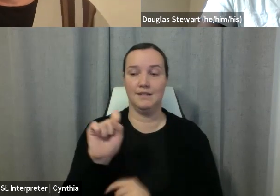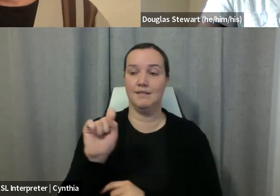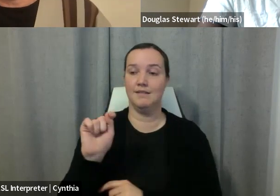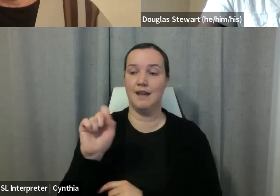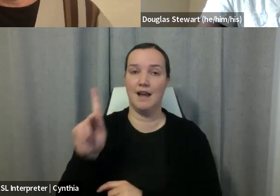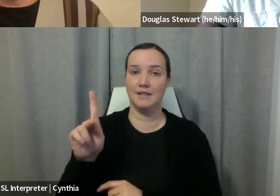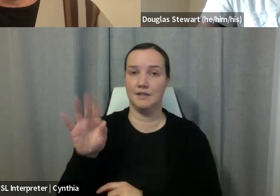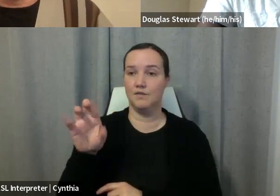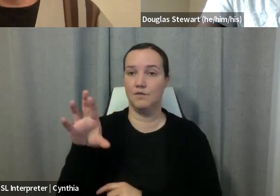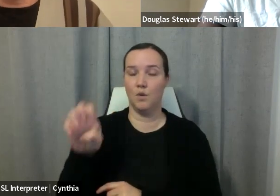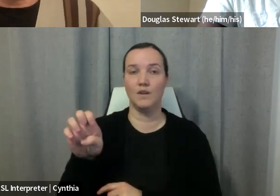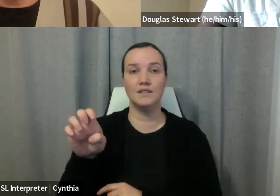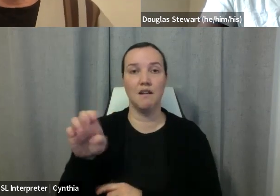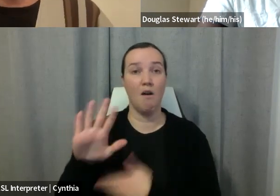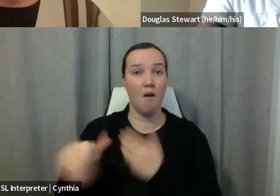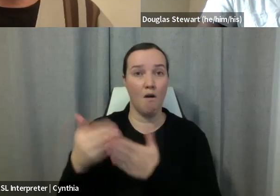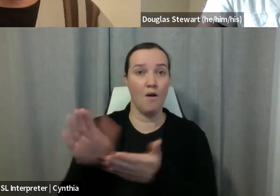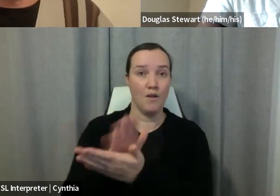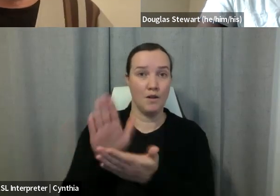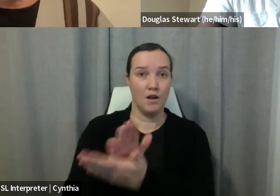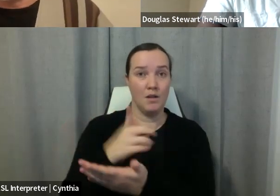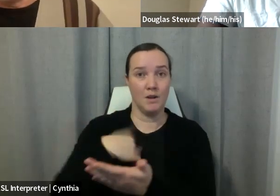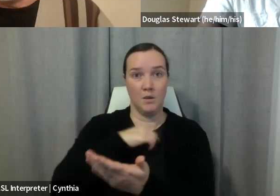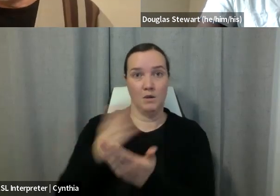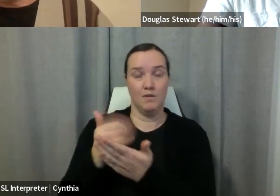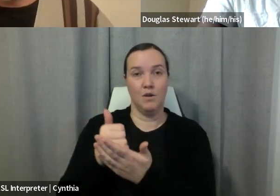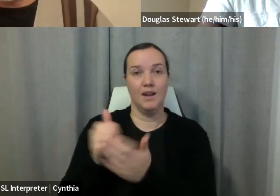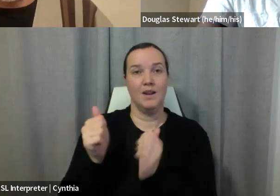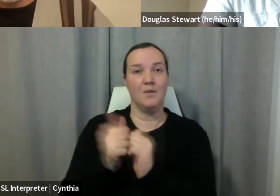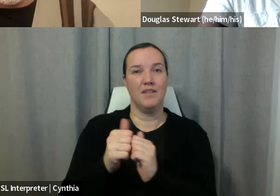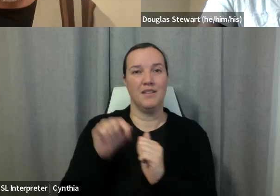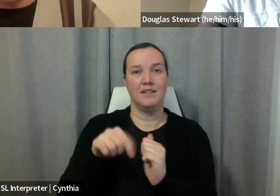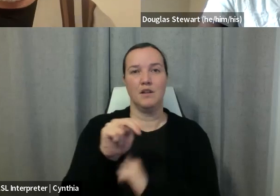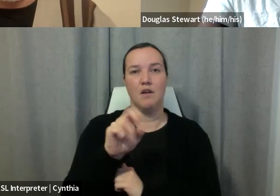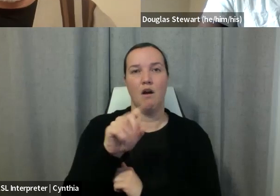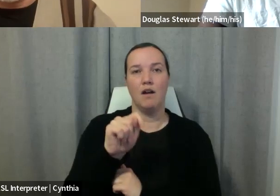documents that go along with our Not in Our Space initiative. So I'm just going to put